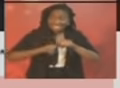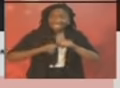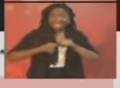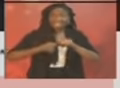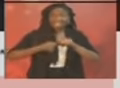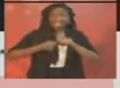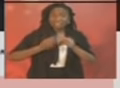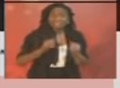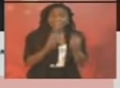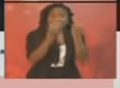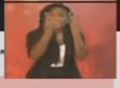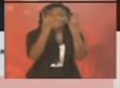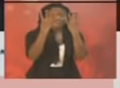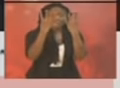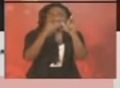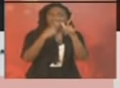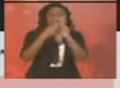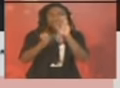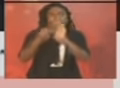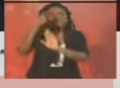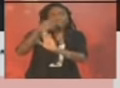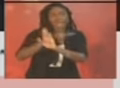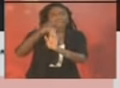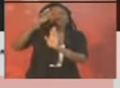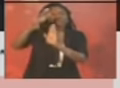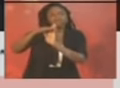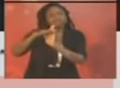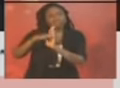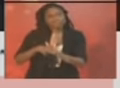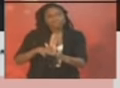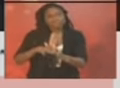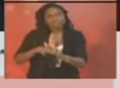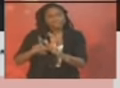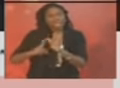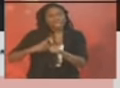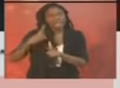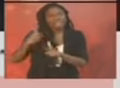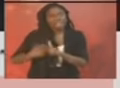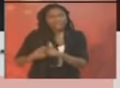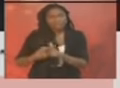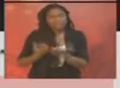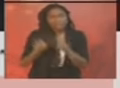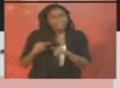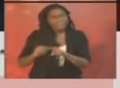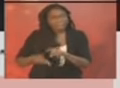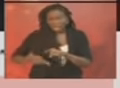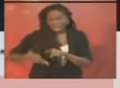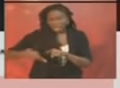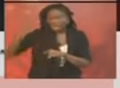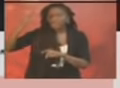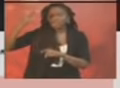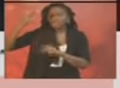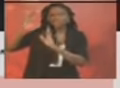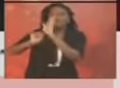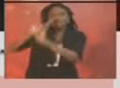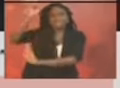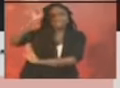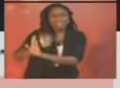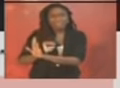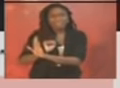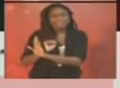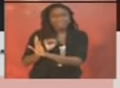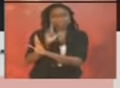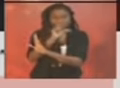dropped precipitously in March, and then a spike where we actually saw the COVID-19 spike in August and September, and it followed the same sort